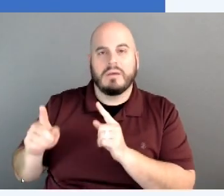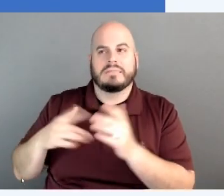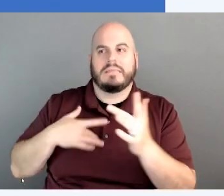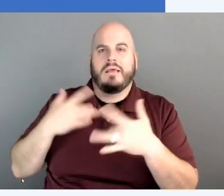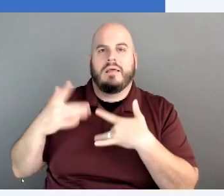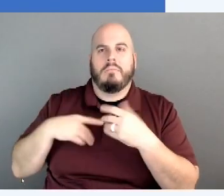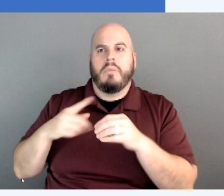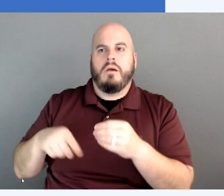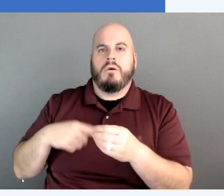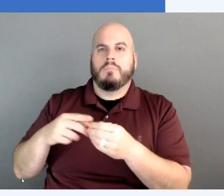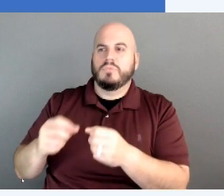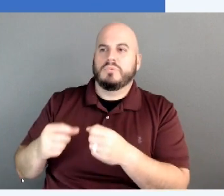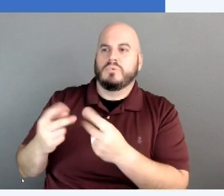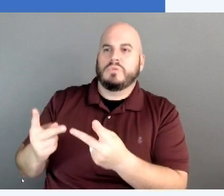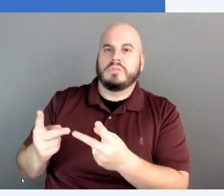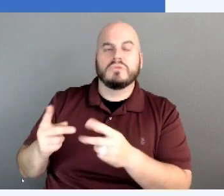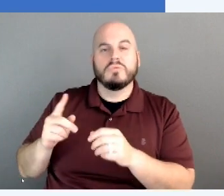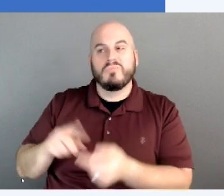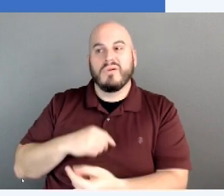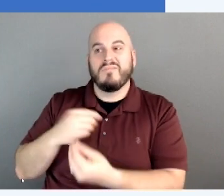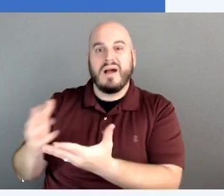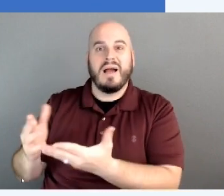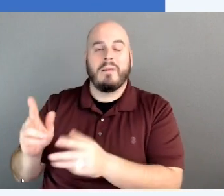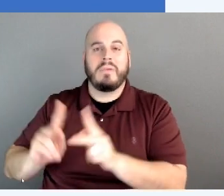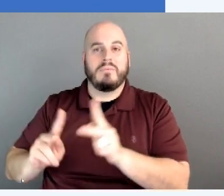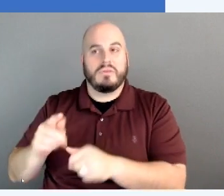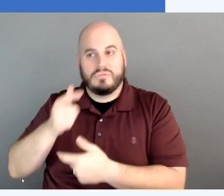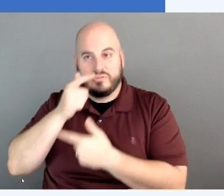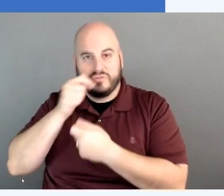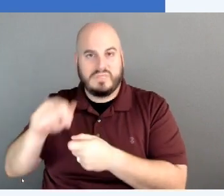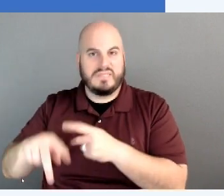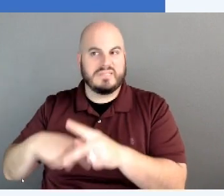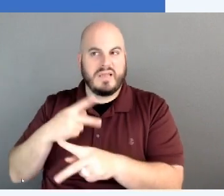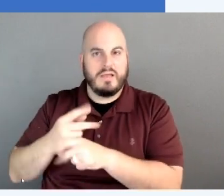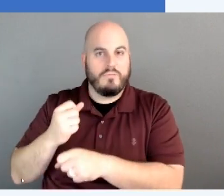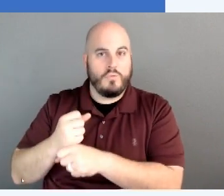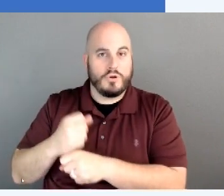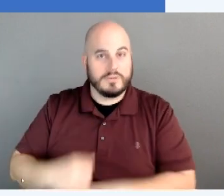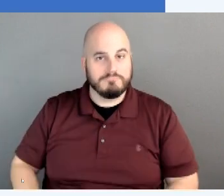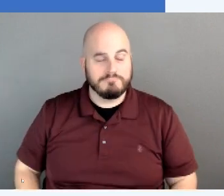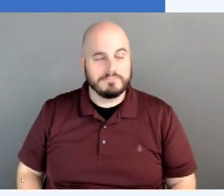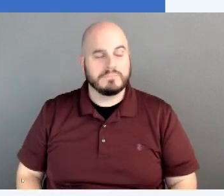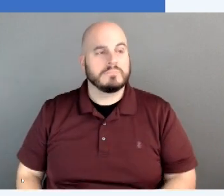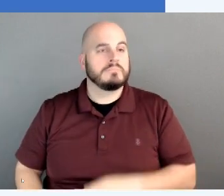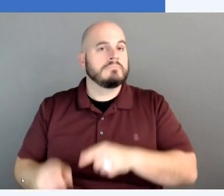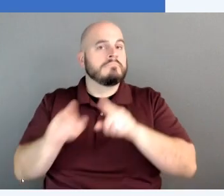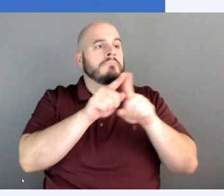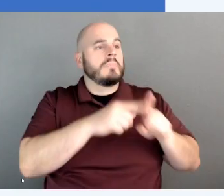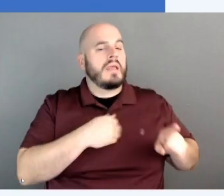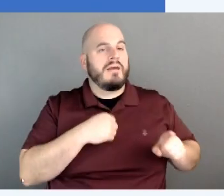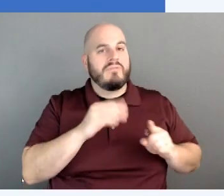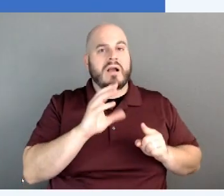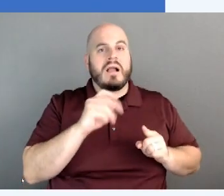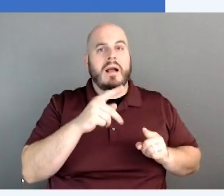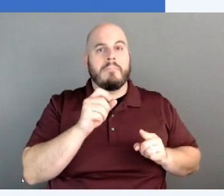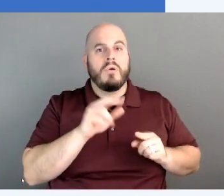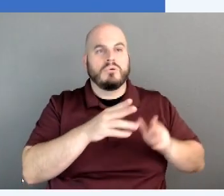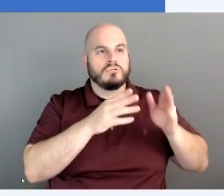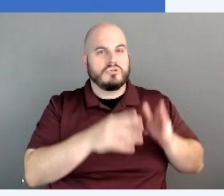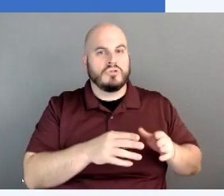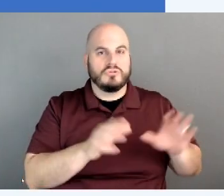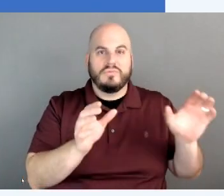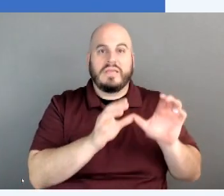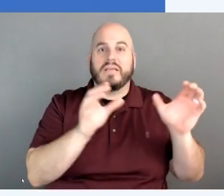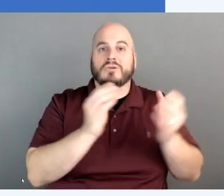provide financial opportunities for people who are interested in this work. And then we also have a composter certification course that